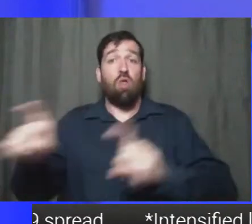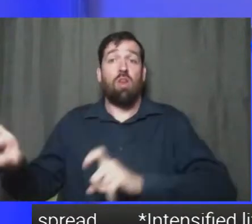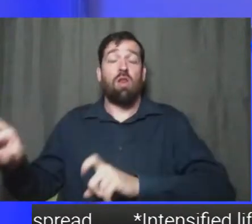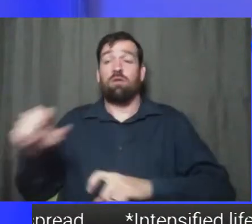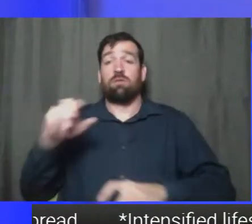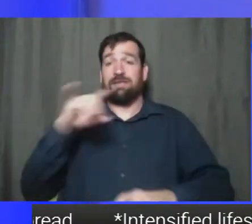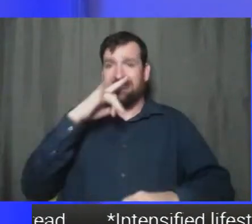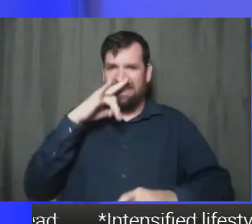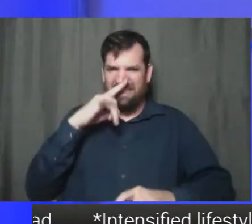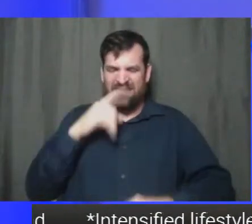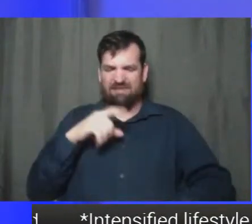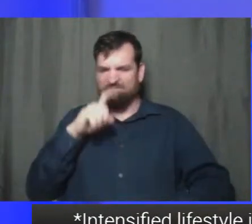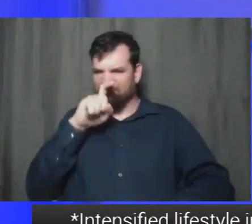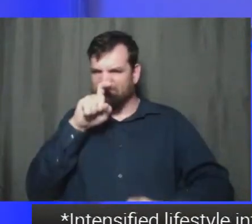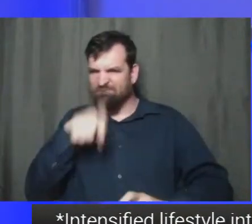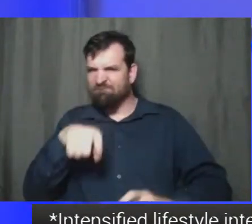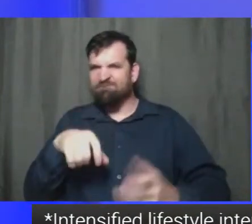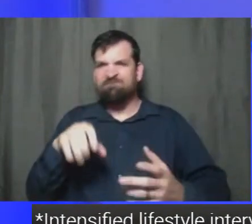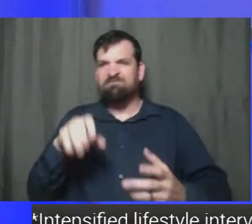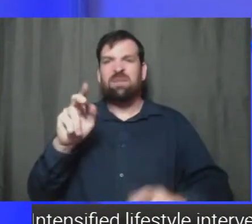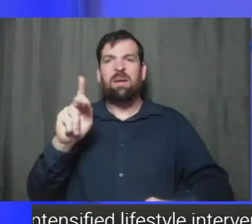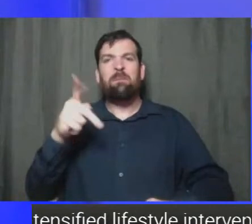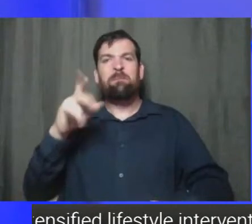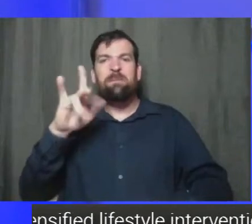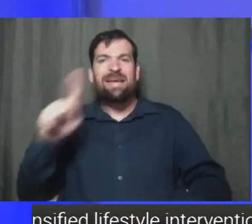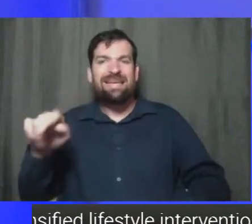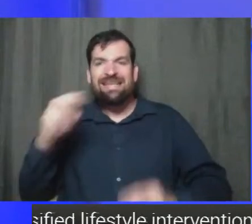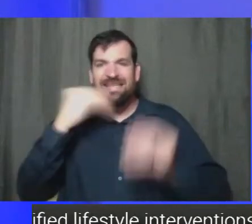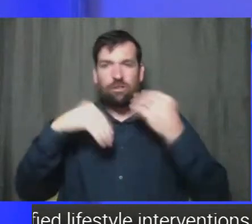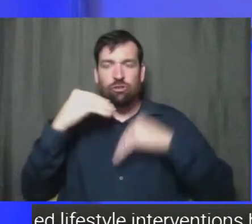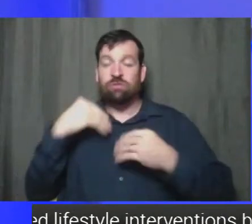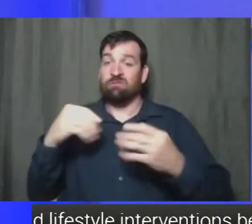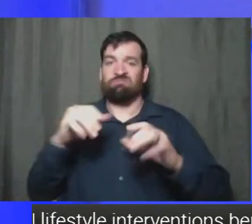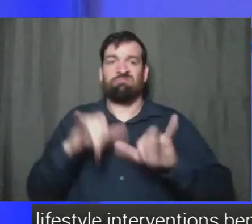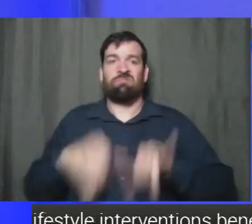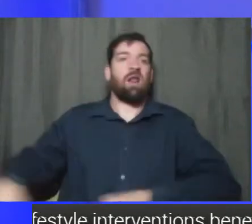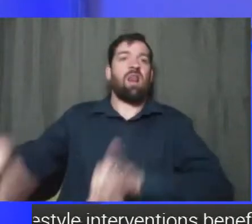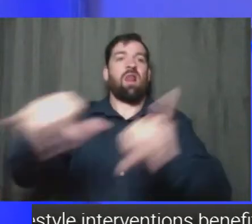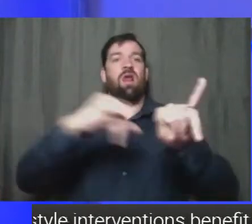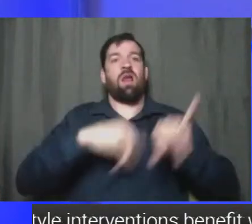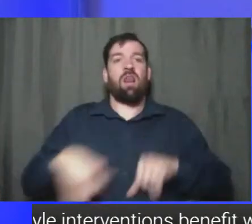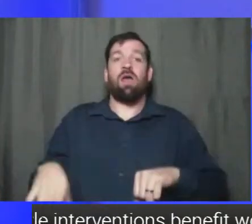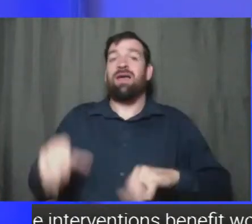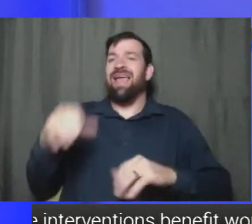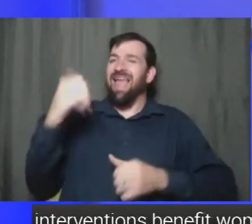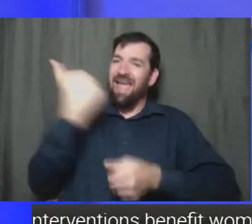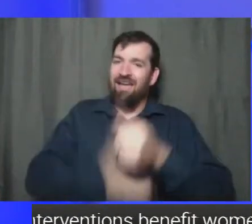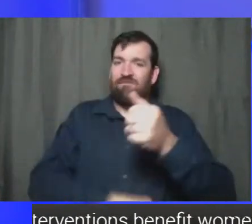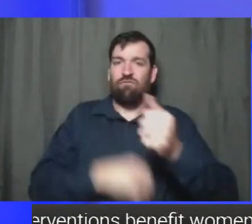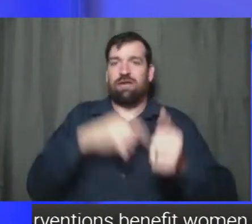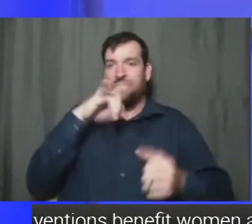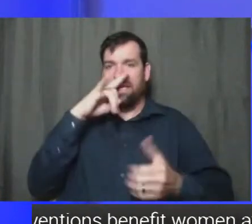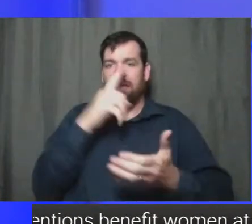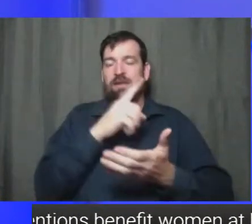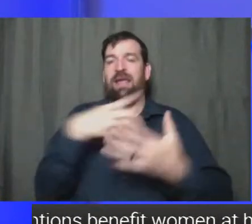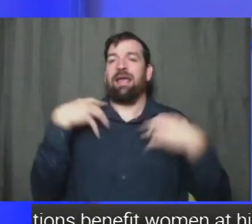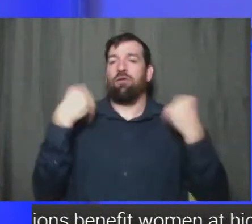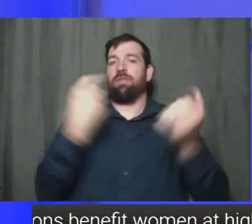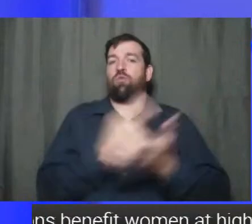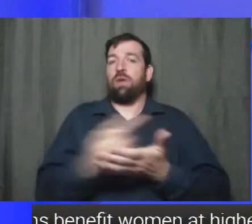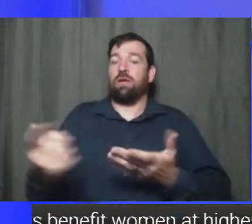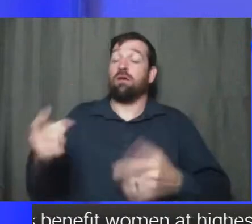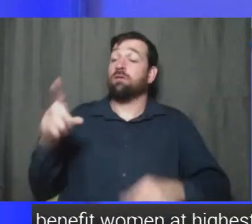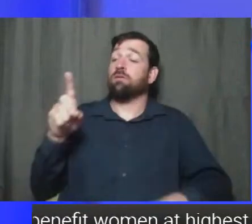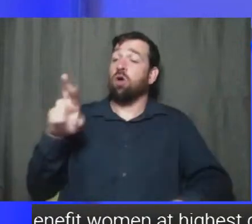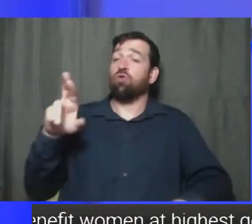a universal challenge for parents. May marks Every Kid Healthy Week. Pediatrician Dr. Steve Lauer weighs in and says to ask